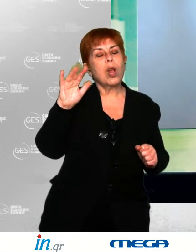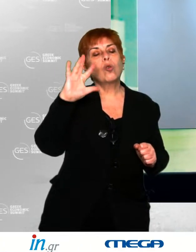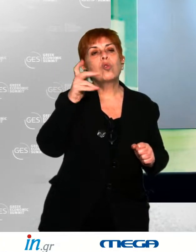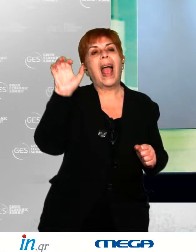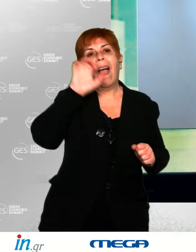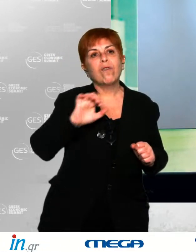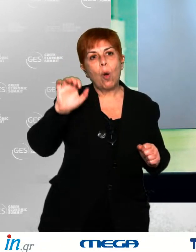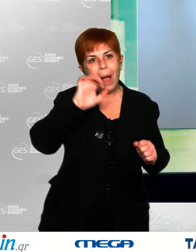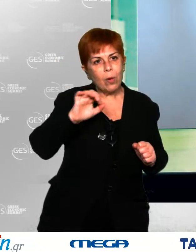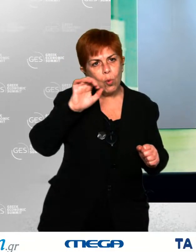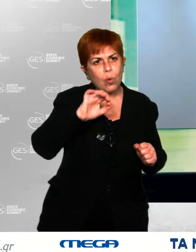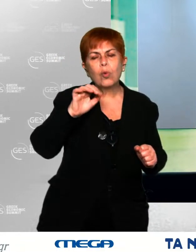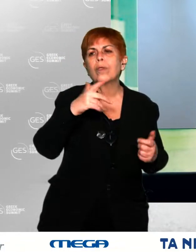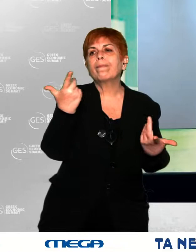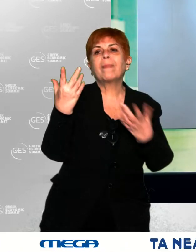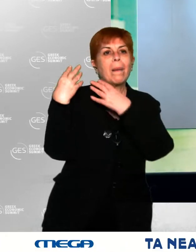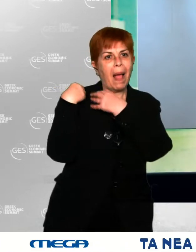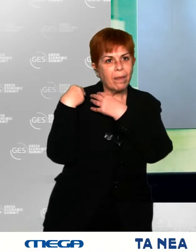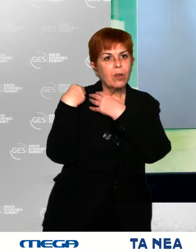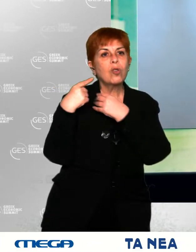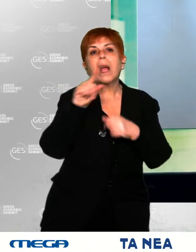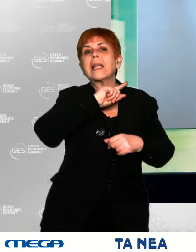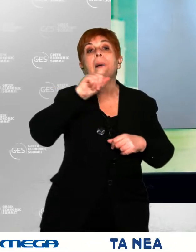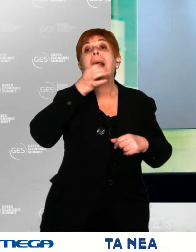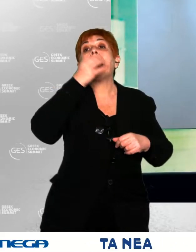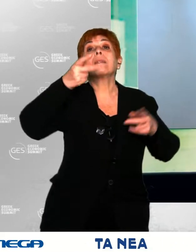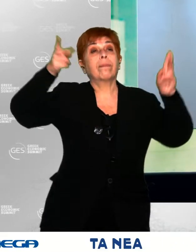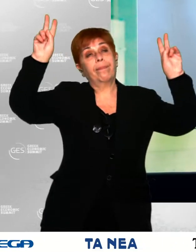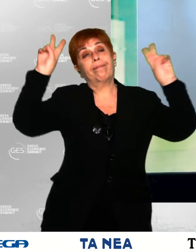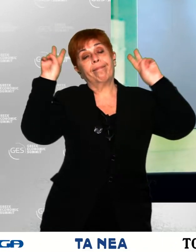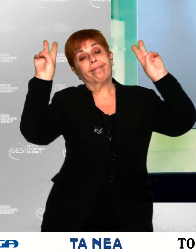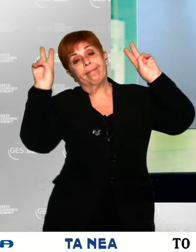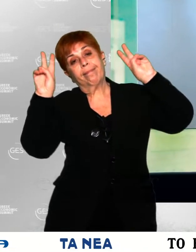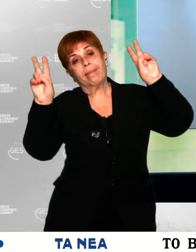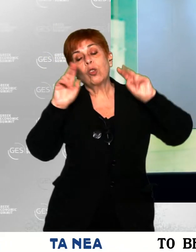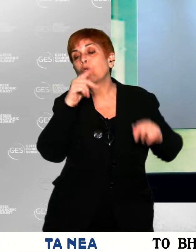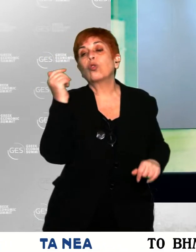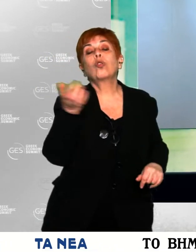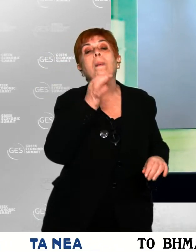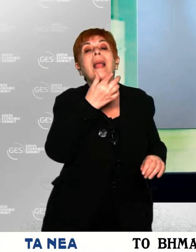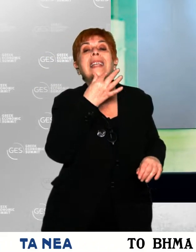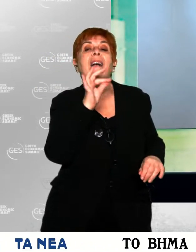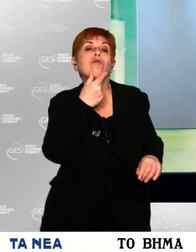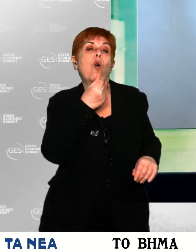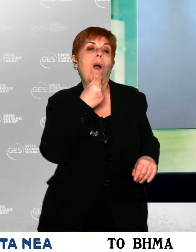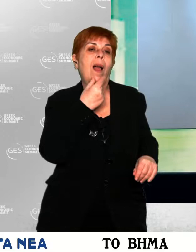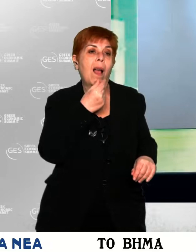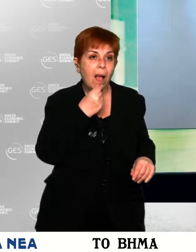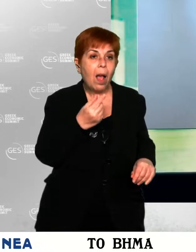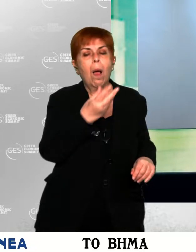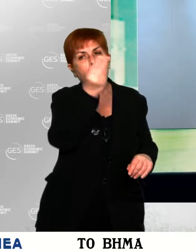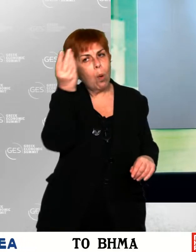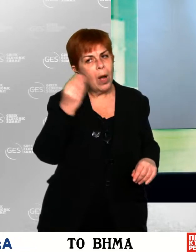easy victory. I mean, there is some communication out there saying, well, the European Green Deal is Europe's